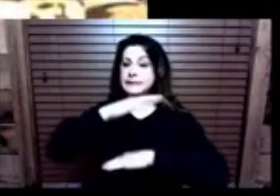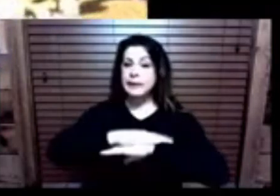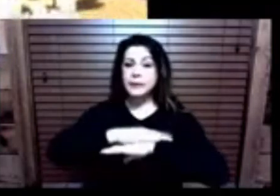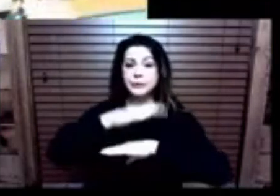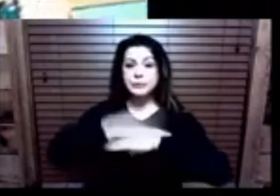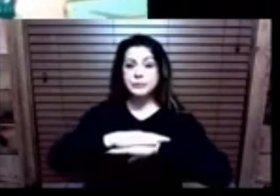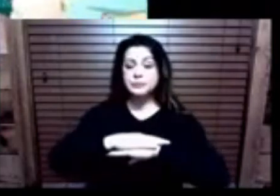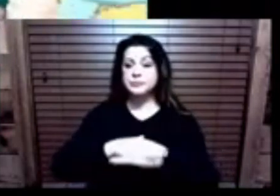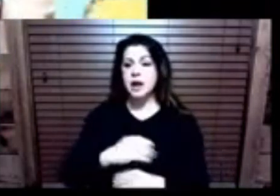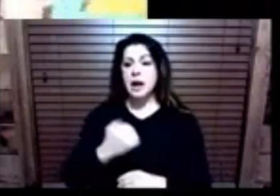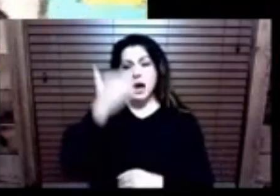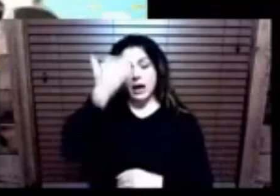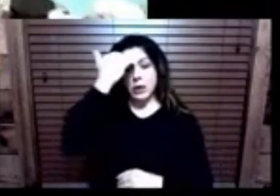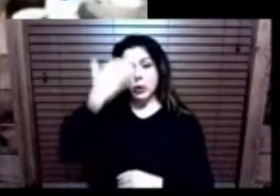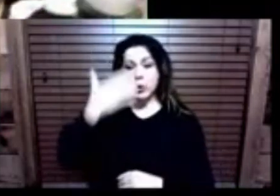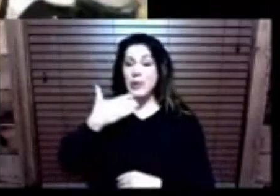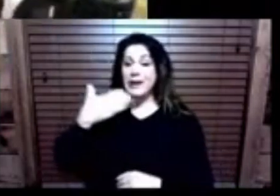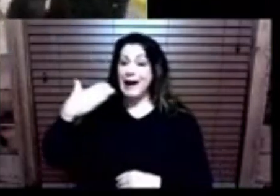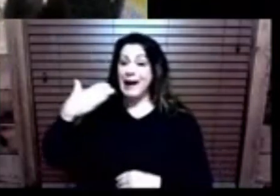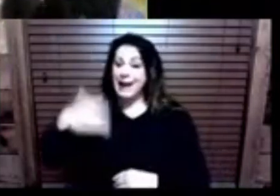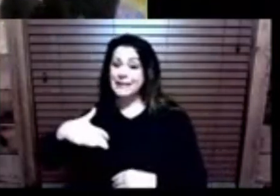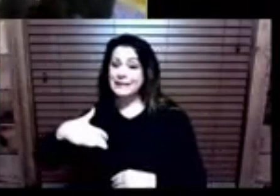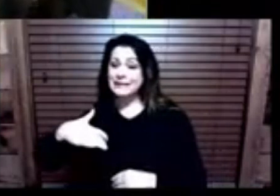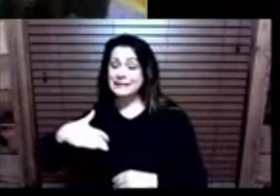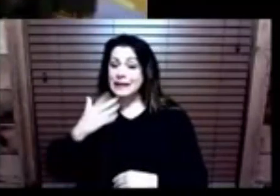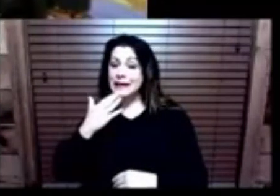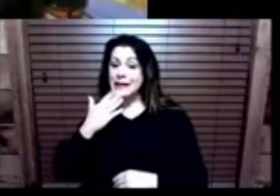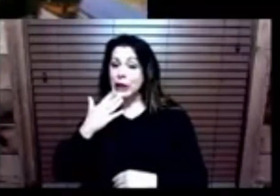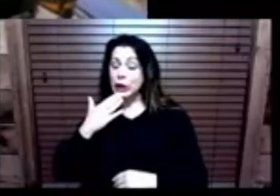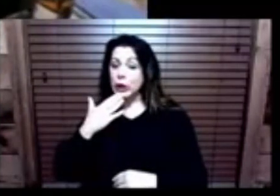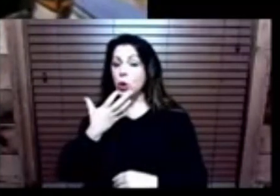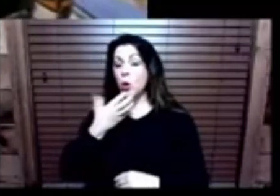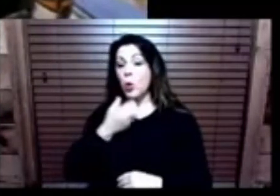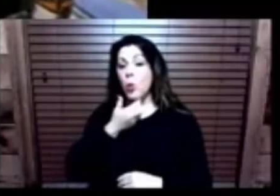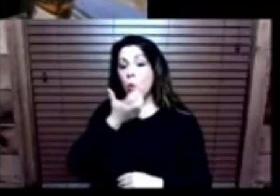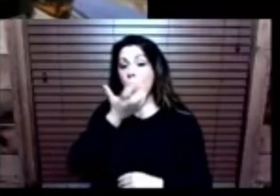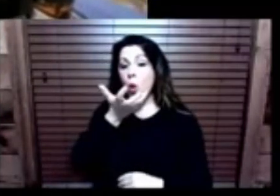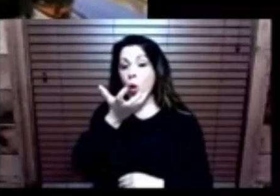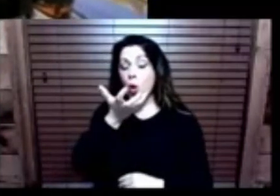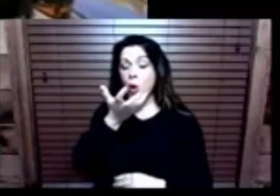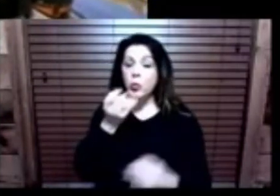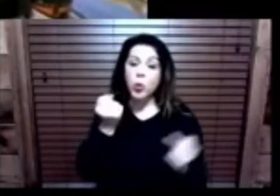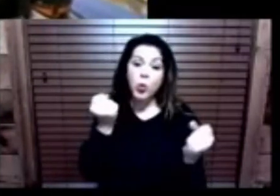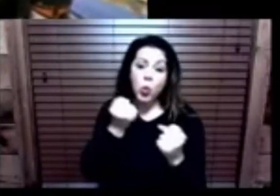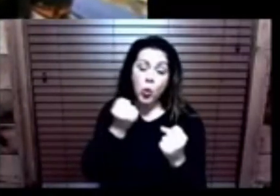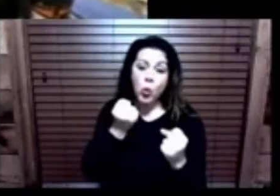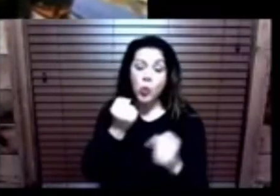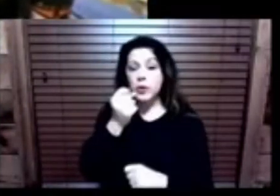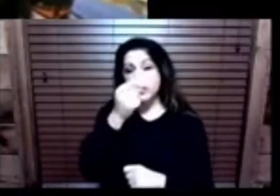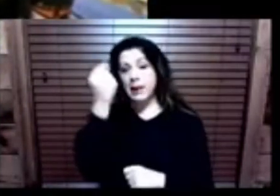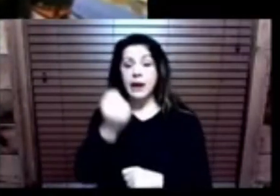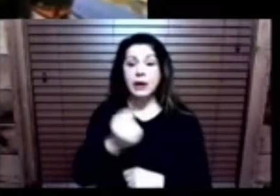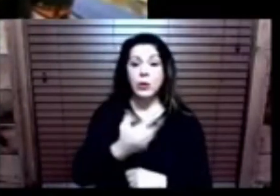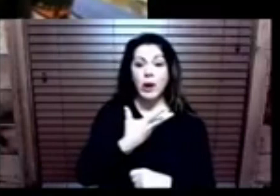I know the hot, the warm, the cold, and the black and white. And there, I can read